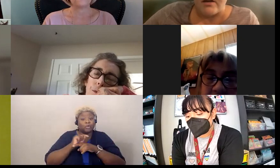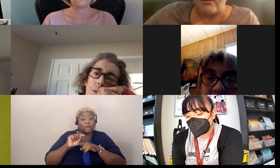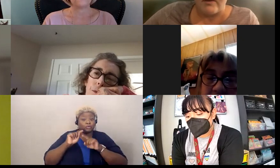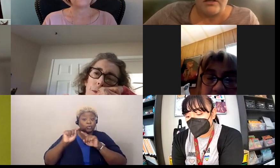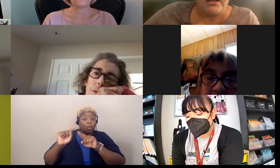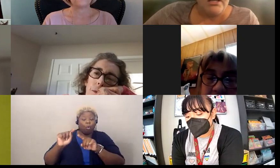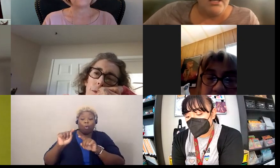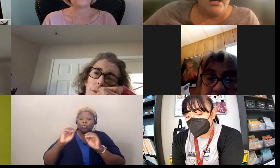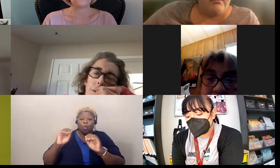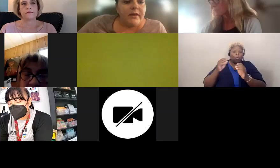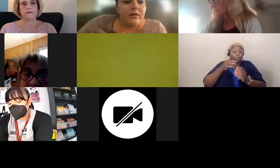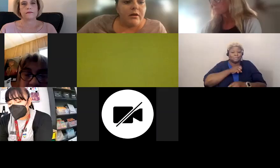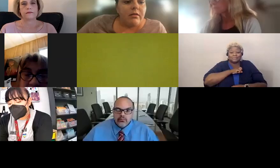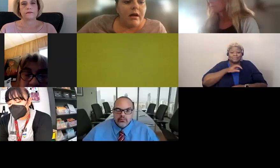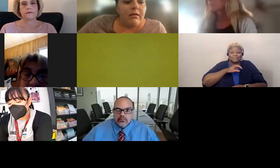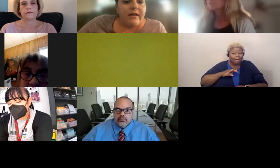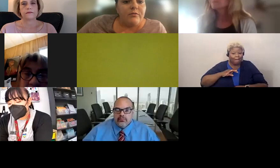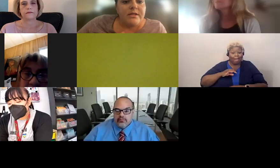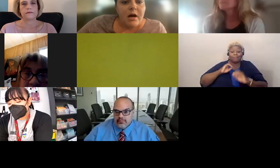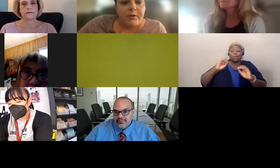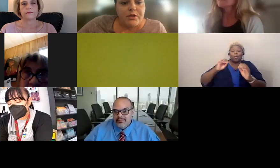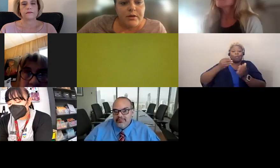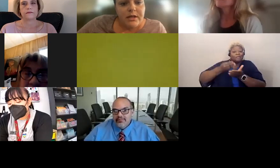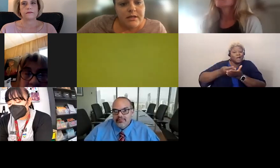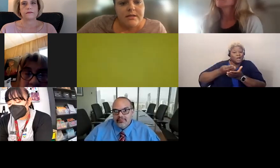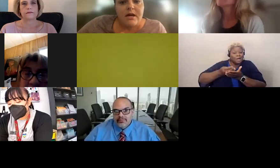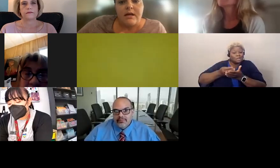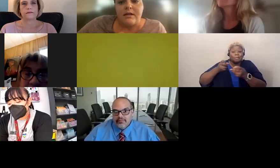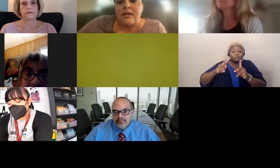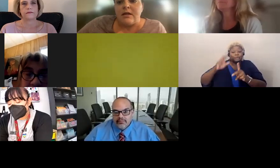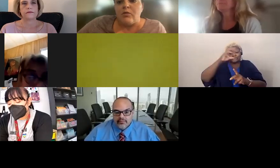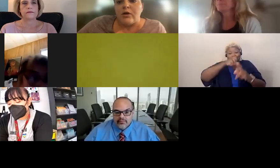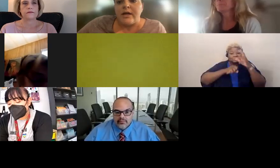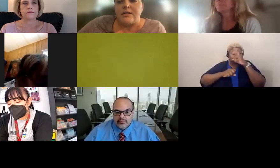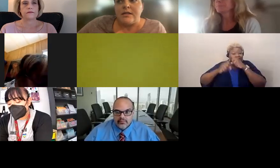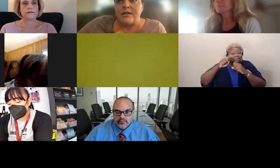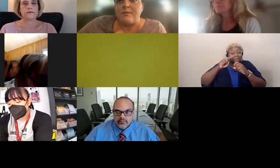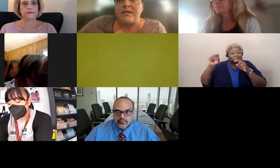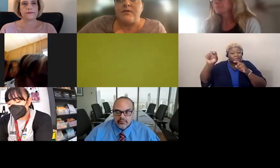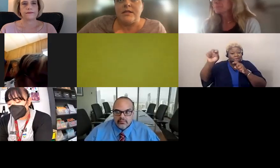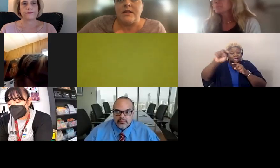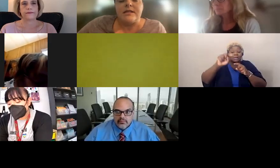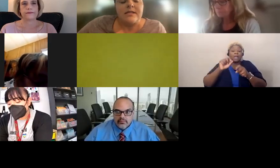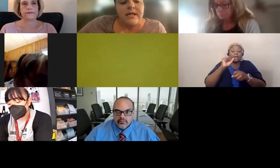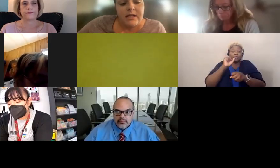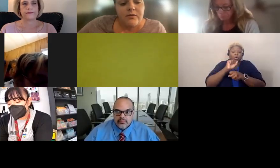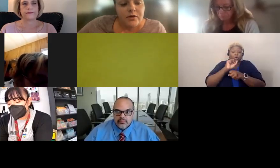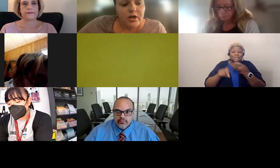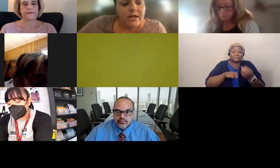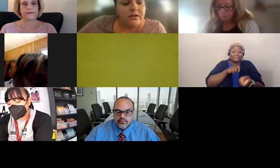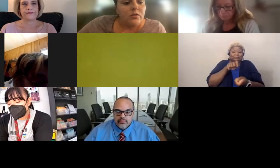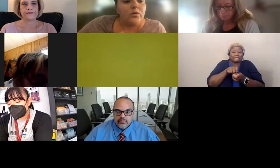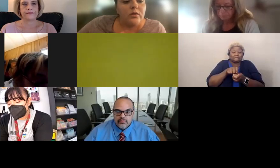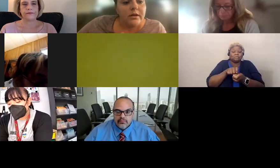understaffed, they're underfunded. There are a lot of missed opportunities in working to the specificity that's needed